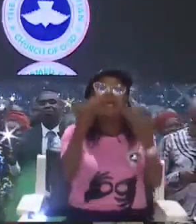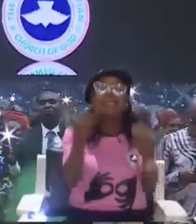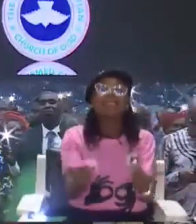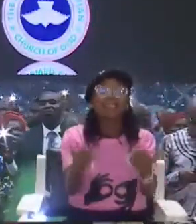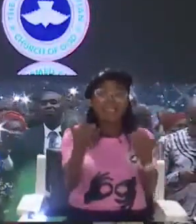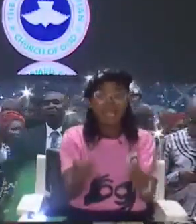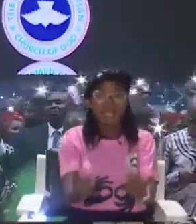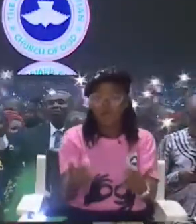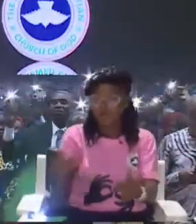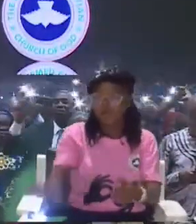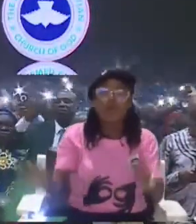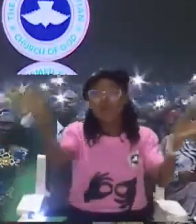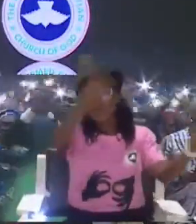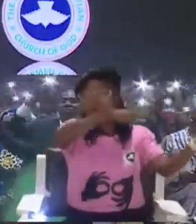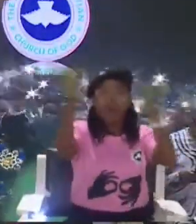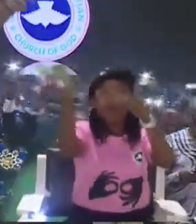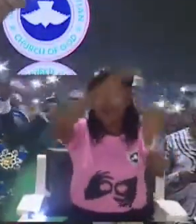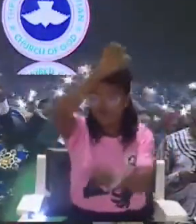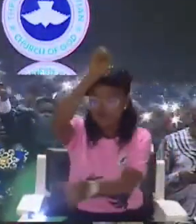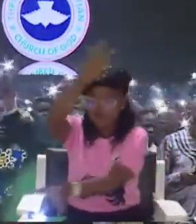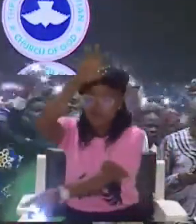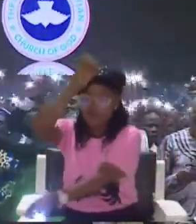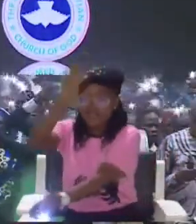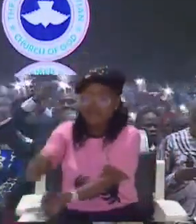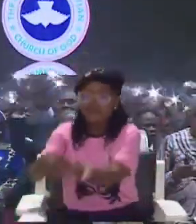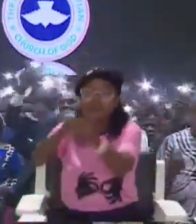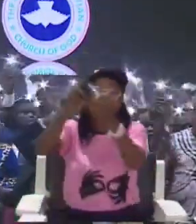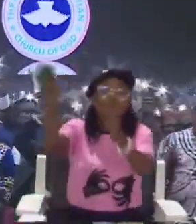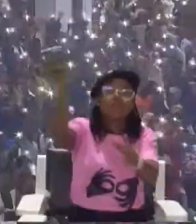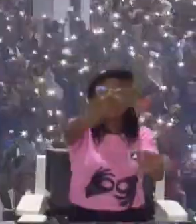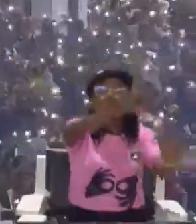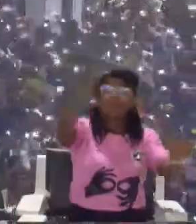the light, wave the light. Ó yá jóná ẹ sókè.